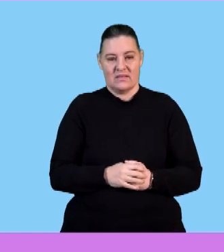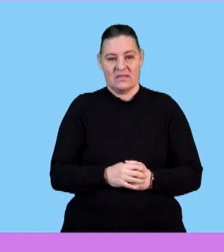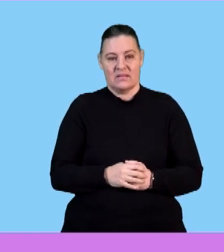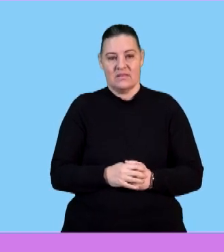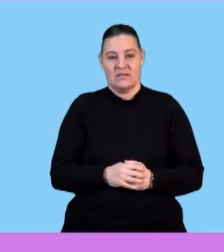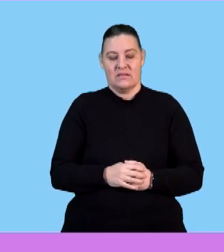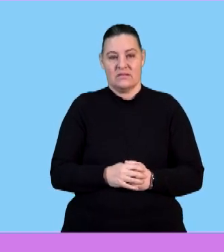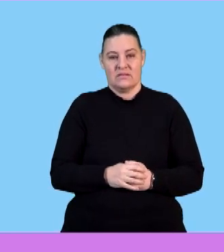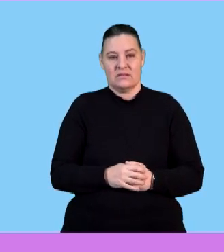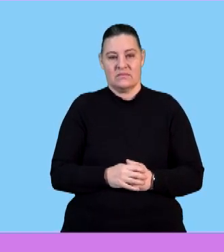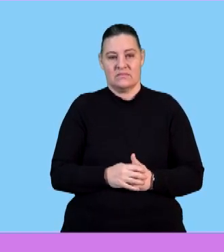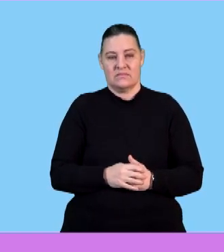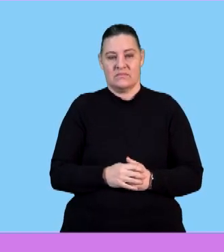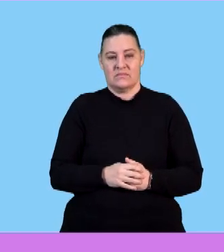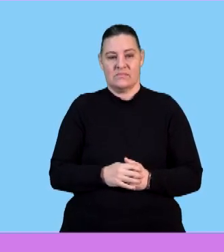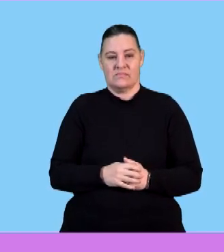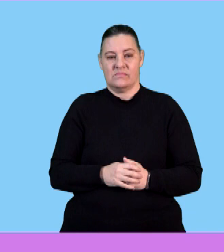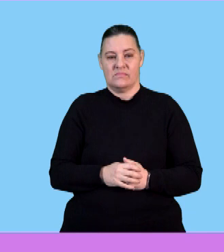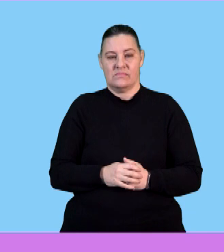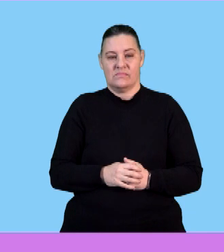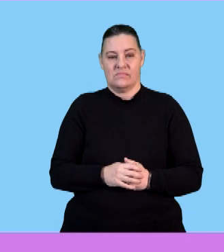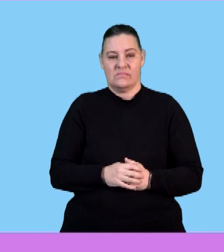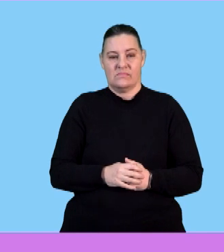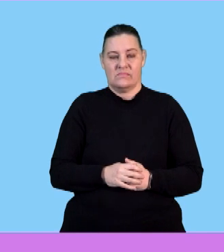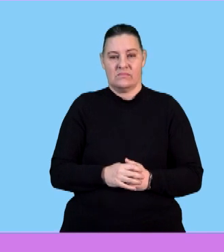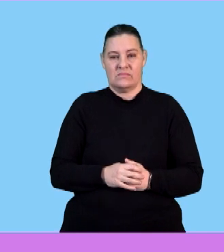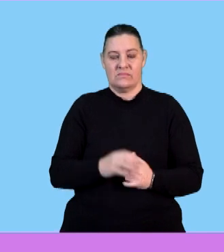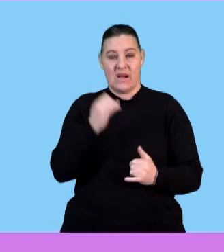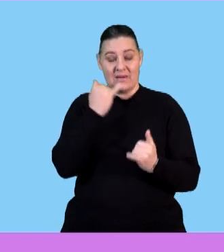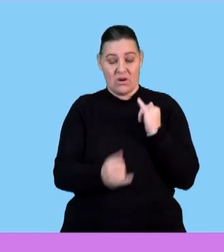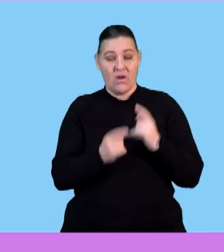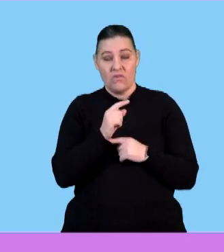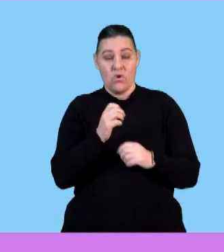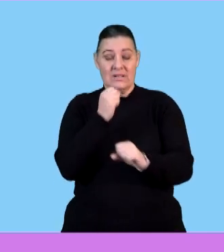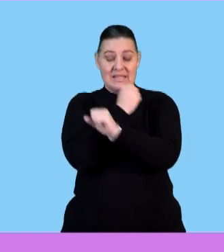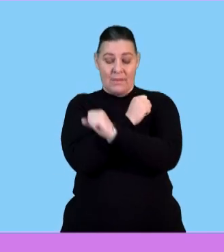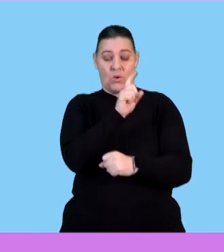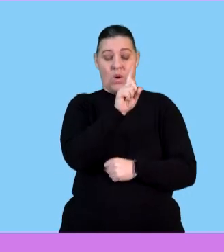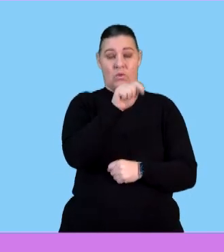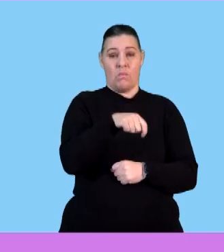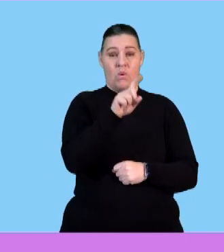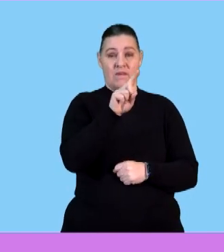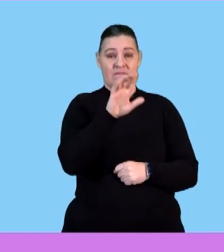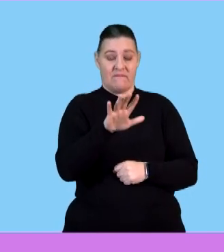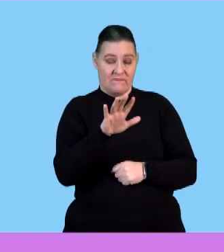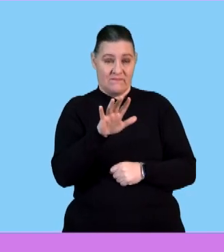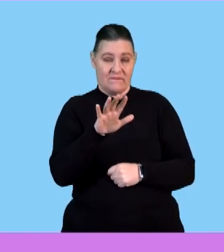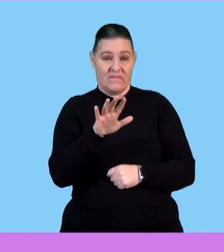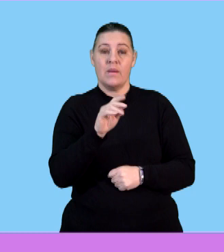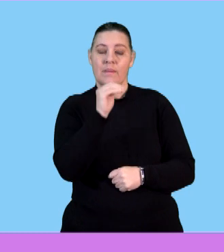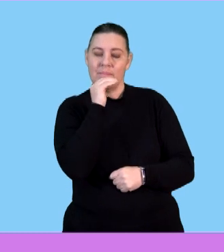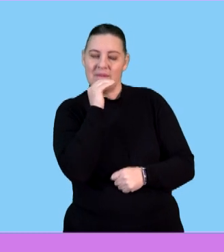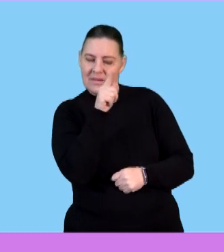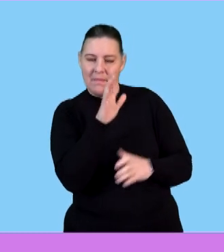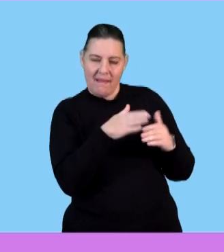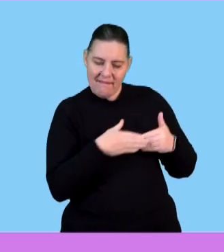sum. Excuse me. Oh, common error when you multiply by 1,5 here. Again, please, you've